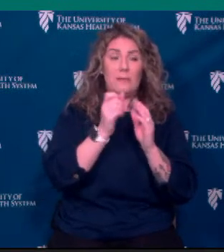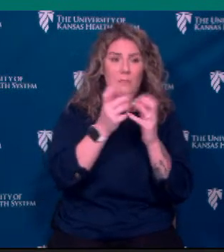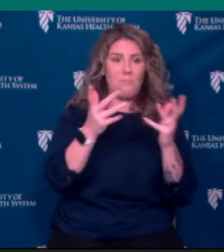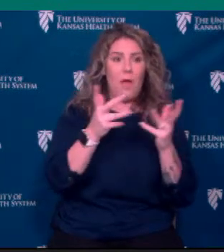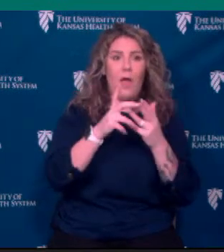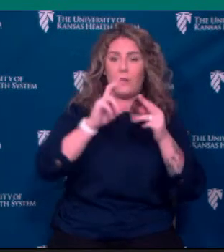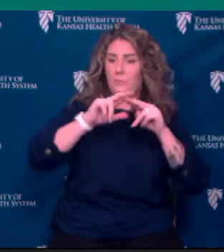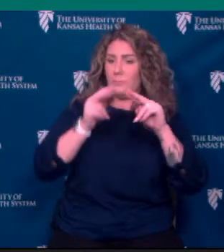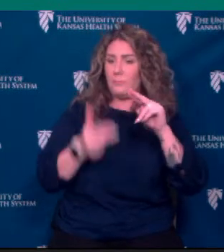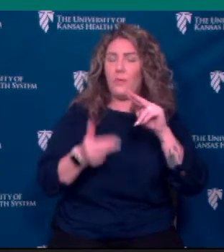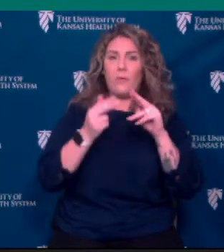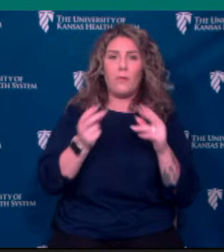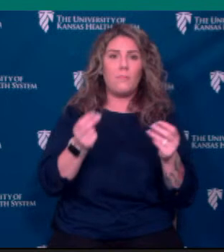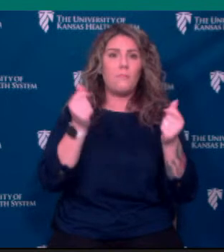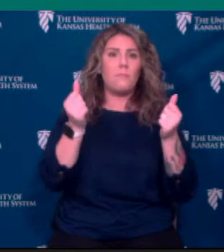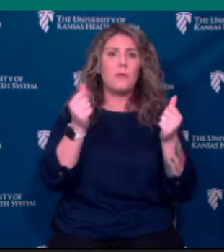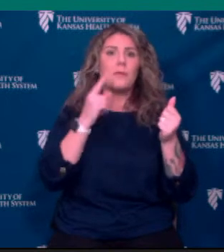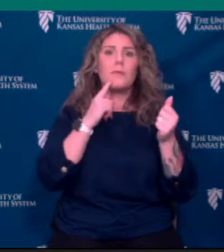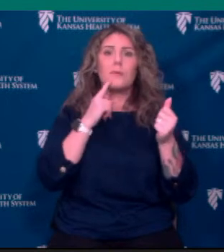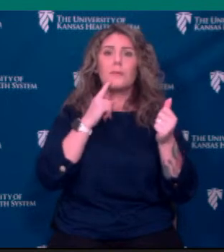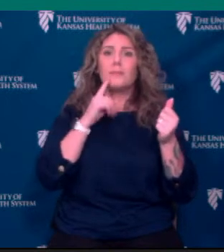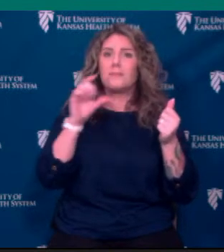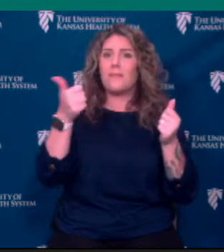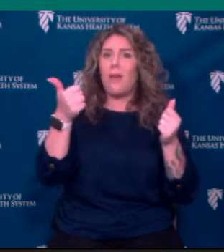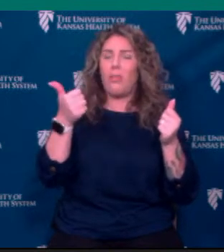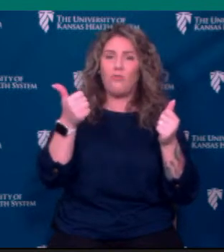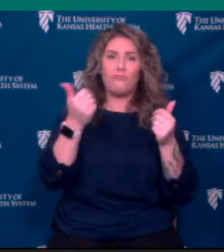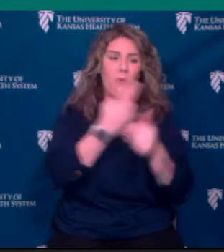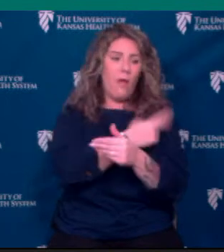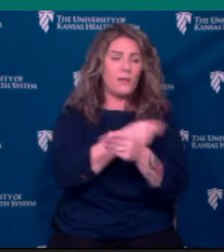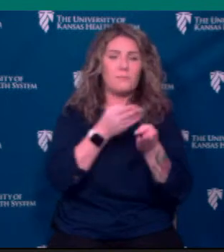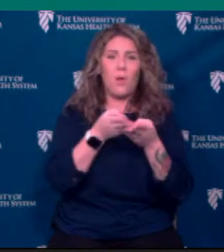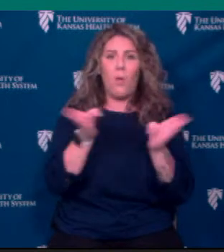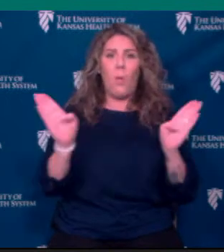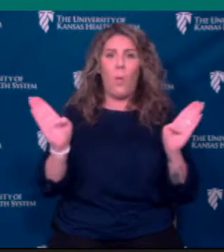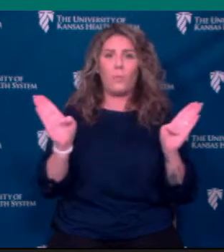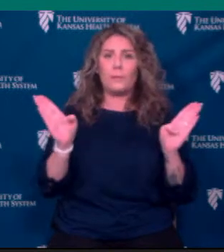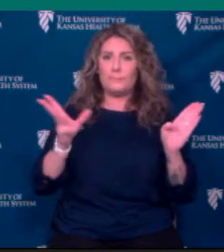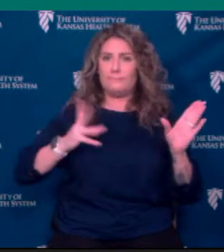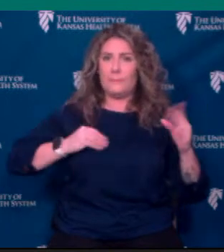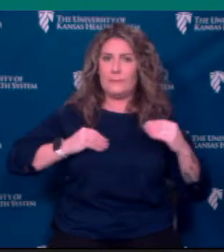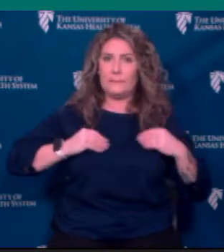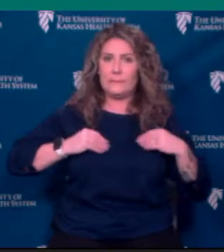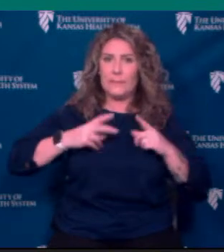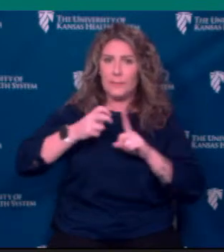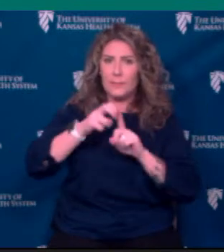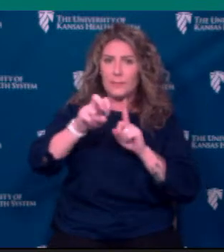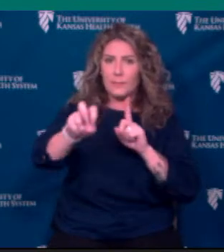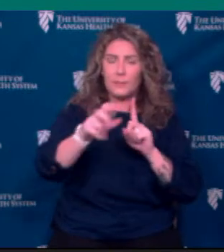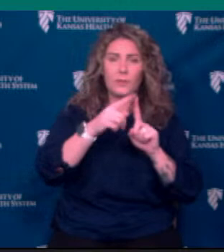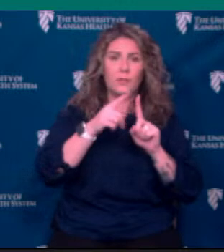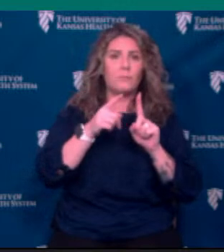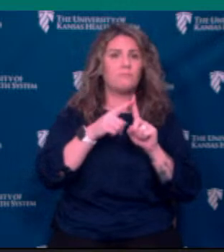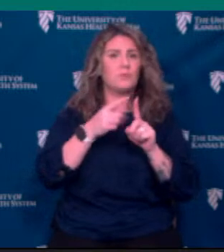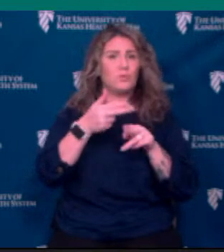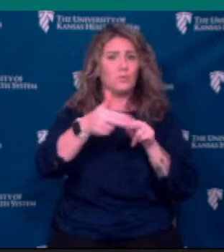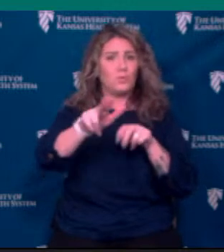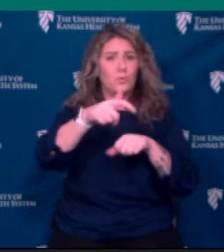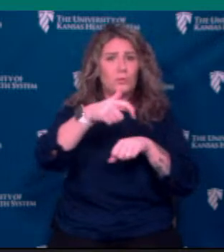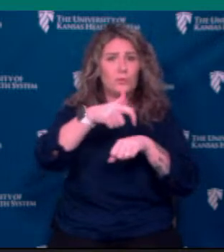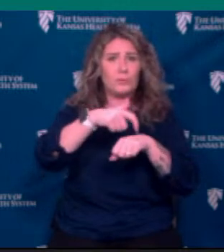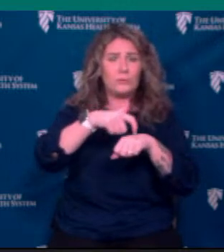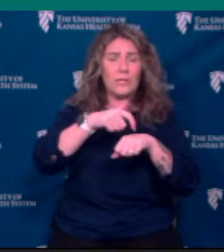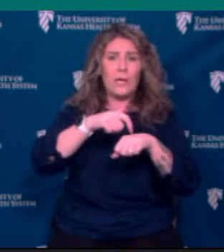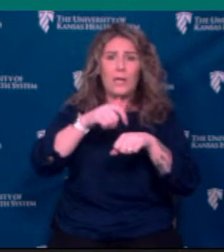some of the receiving hospitals opened up. We literally cleared the board for a short period of time, just